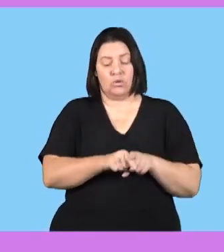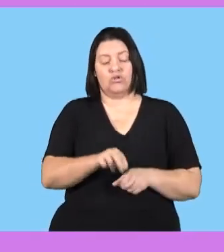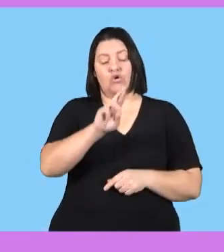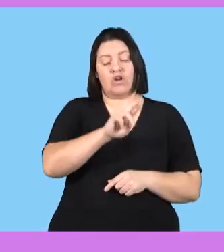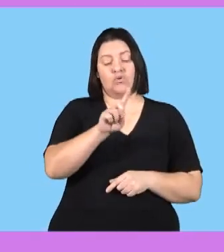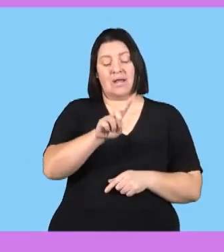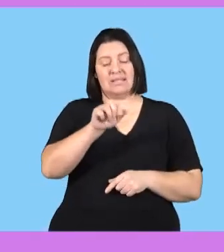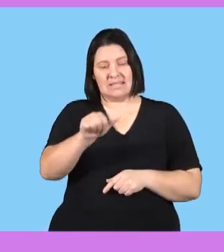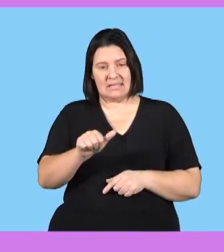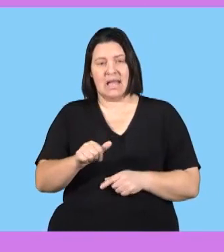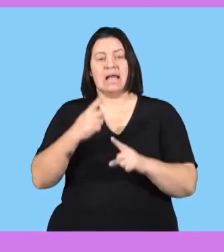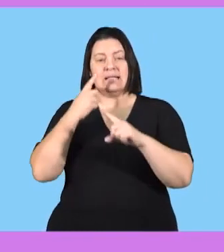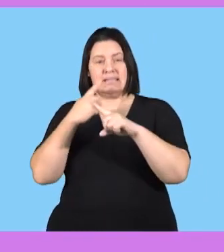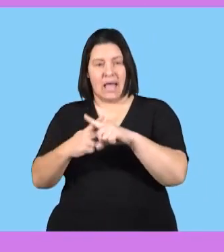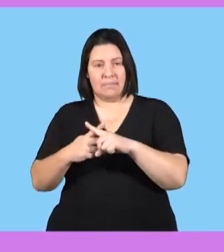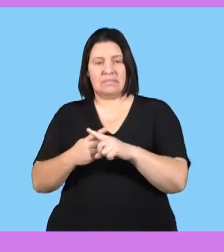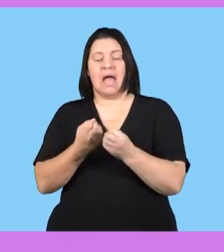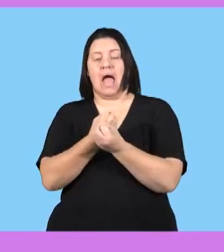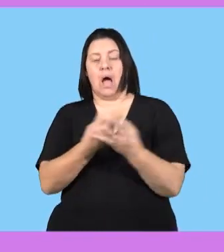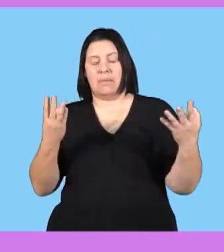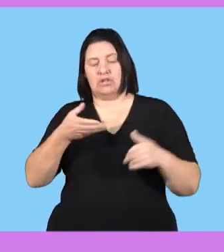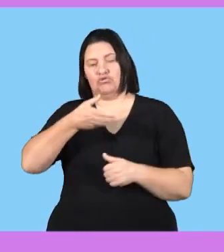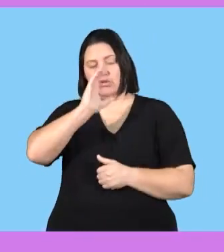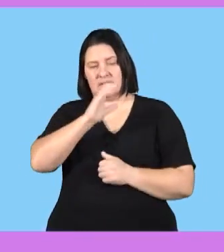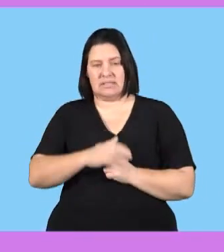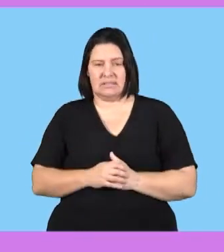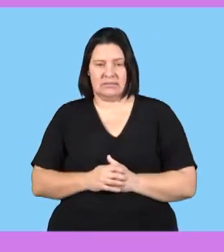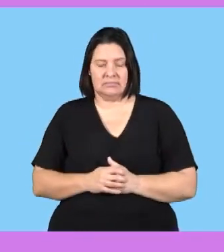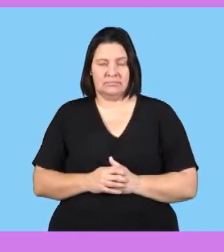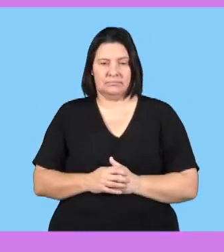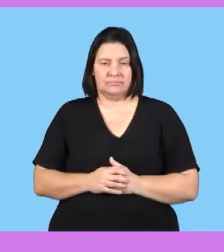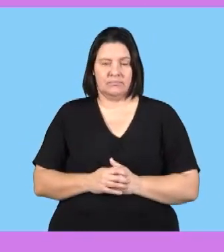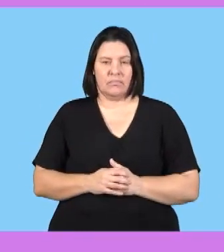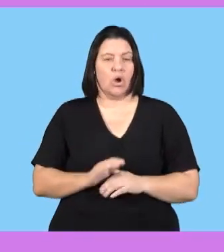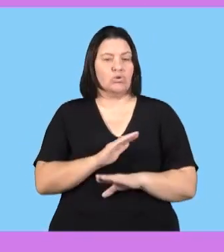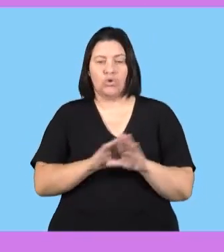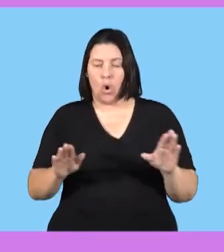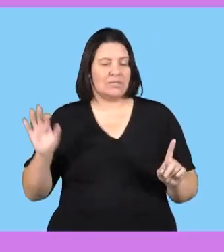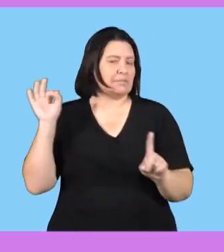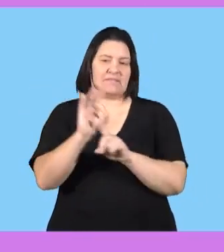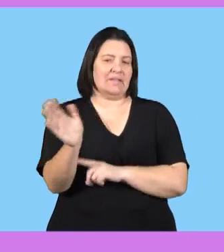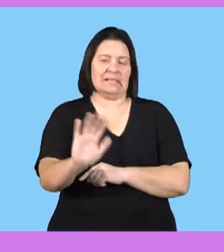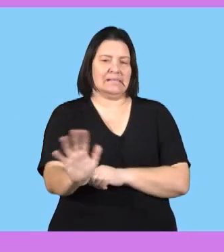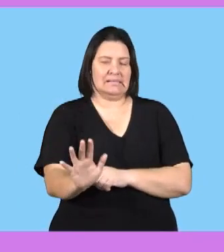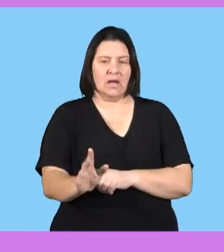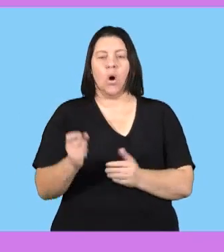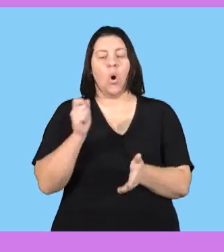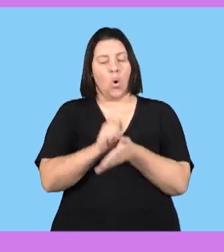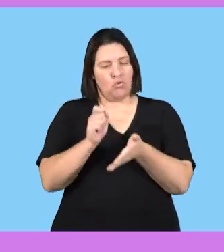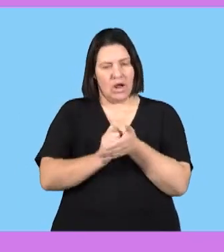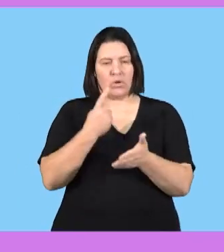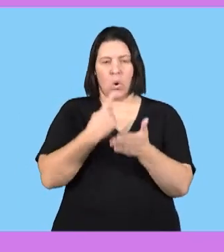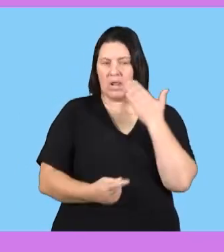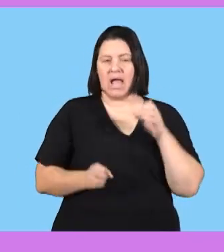drink. We multiply it by the number of drinks. You don't become specific.